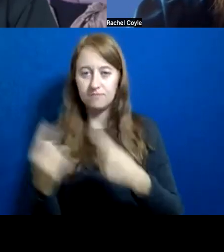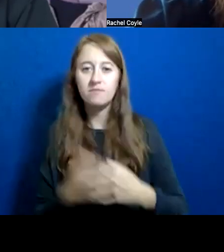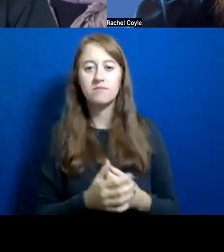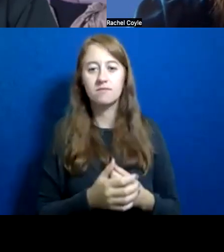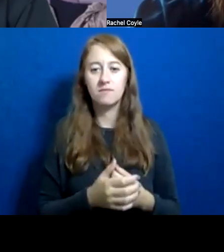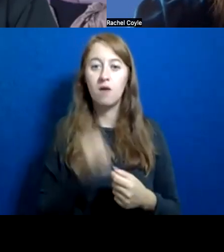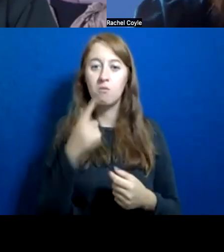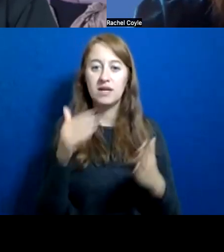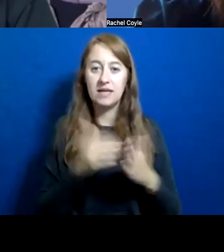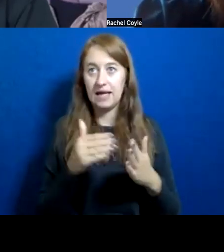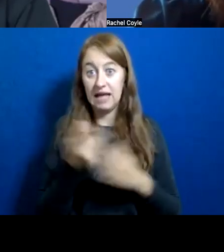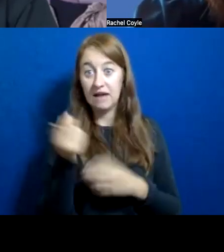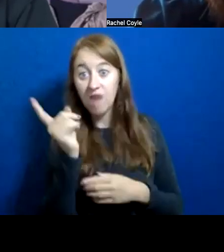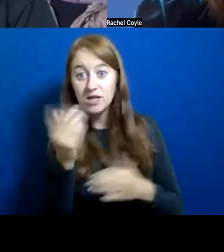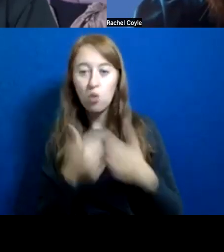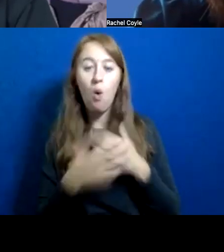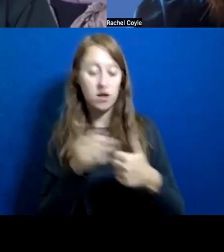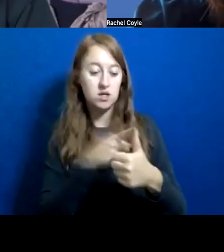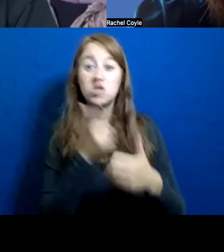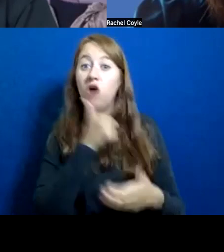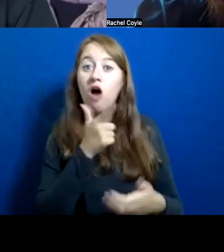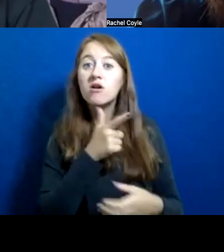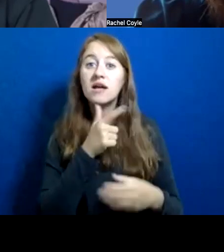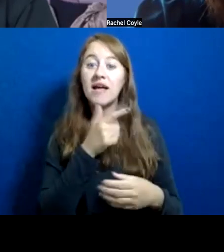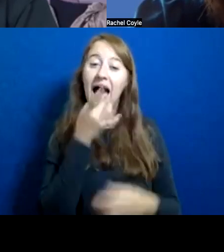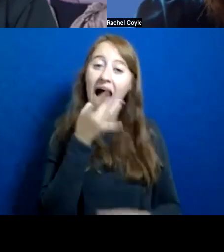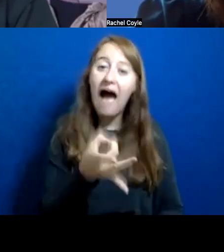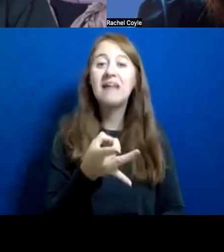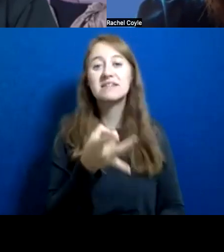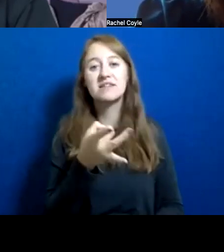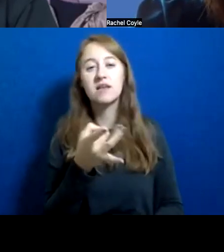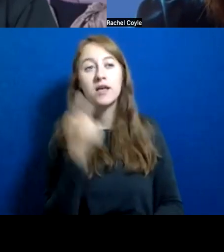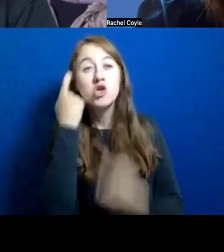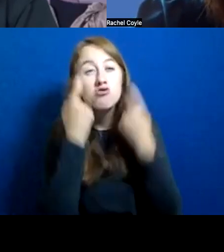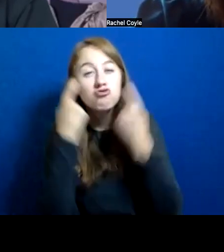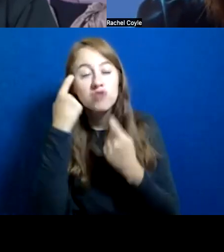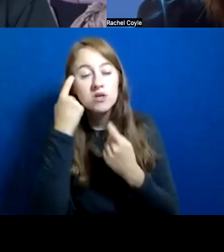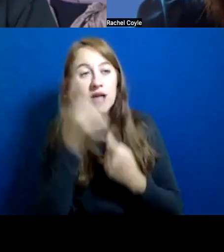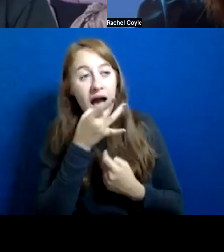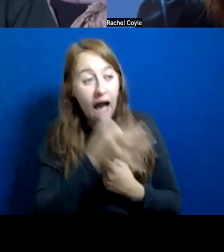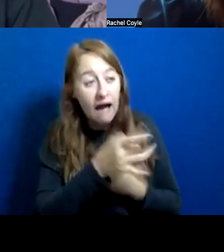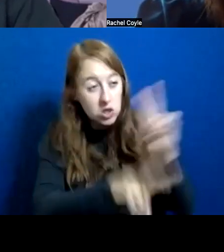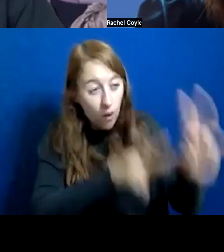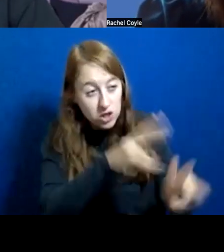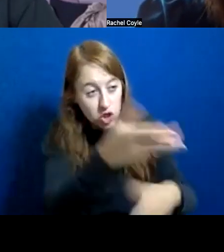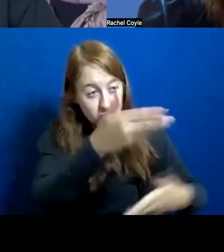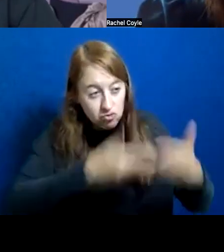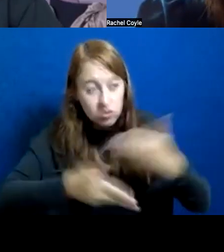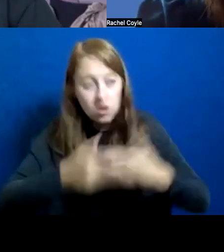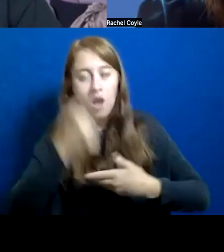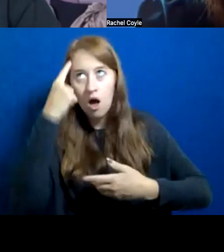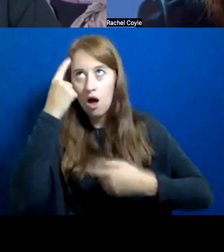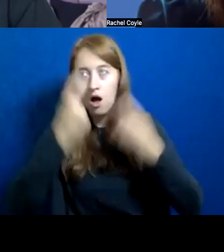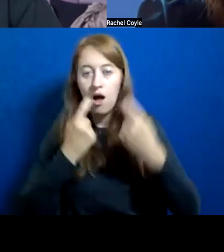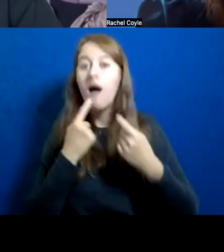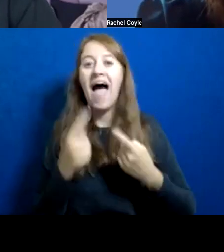talk, ask, be curious about the questions, and then take it step by step, and go from there. Don't get too